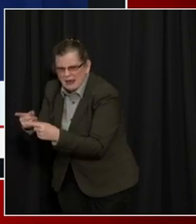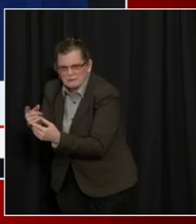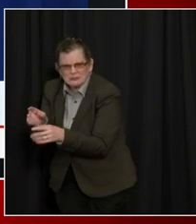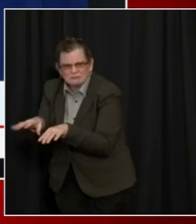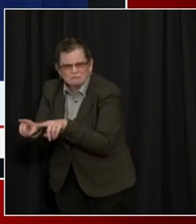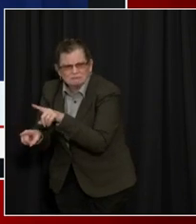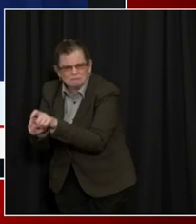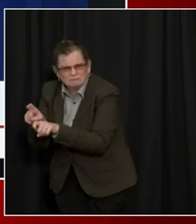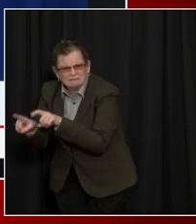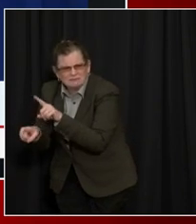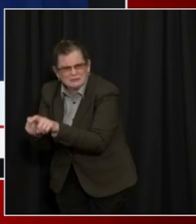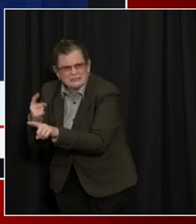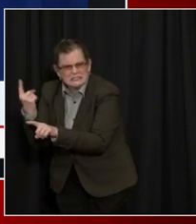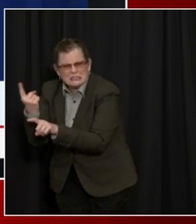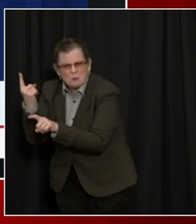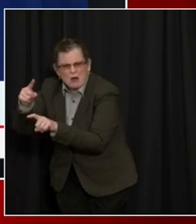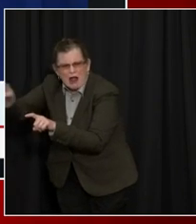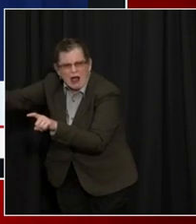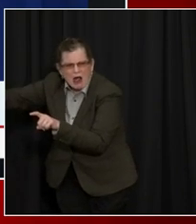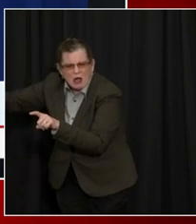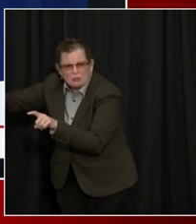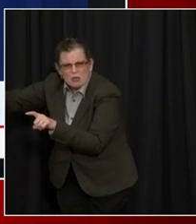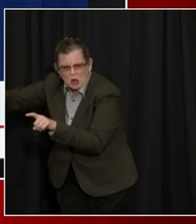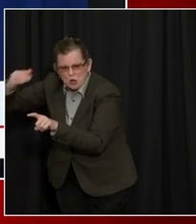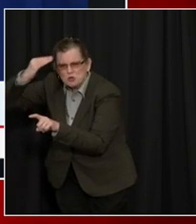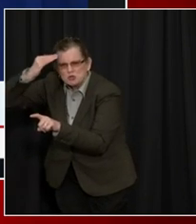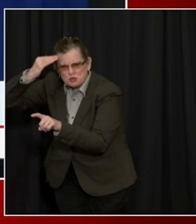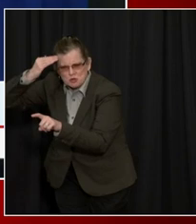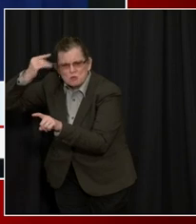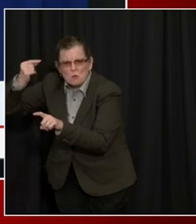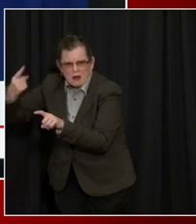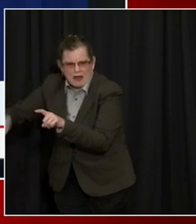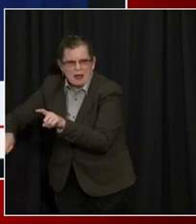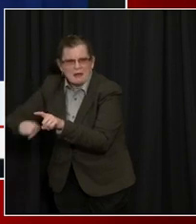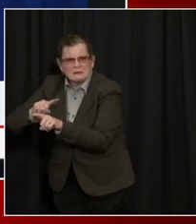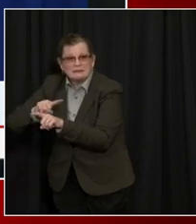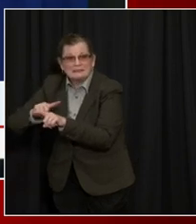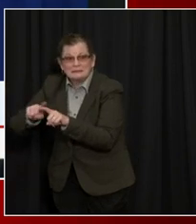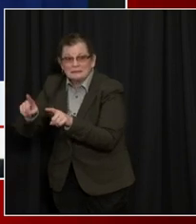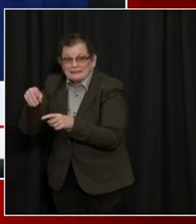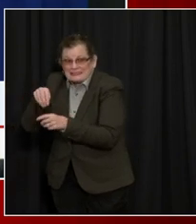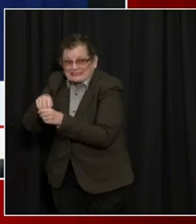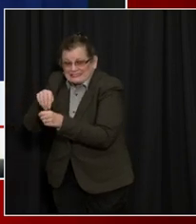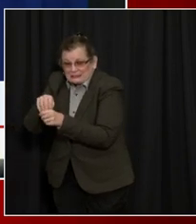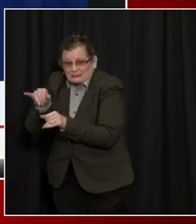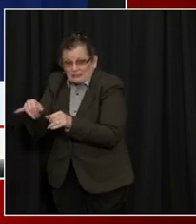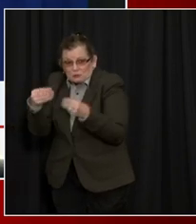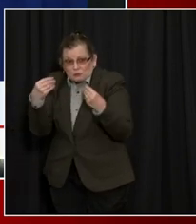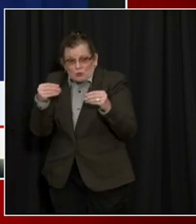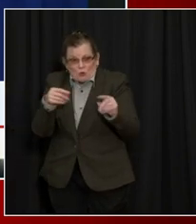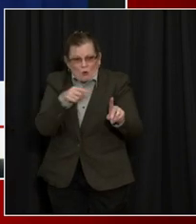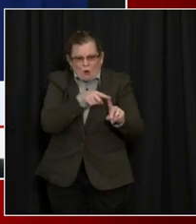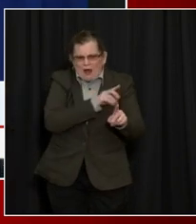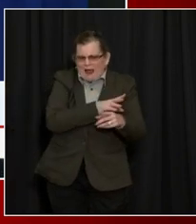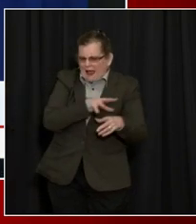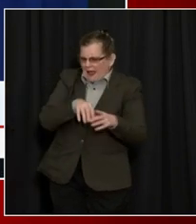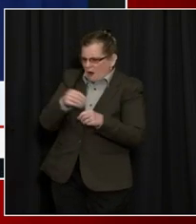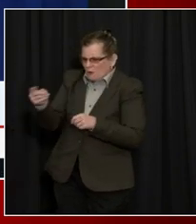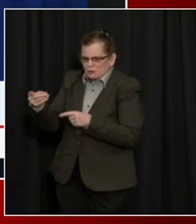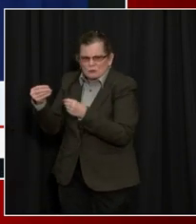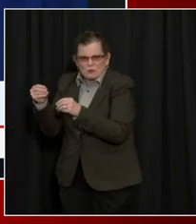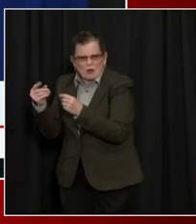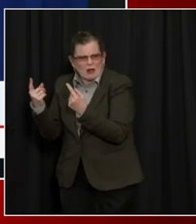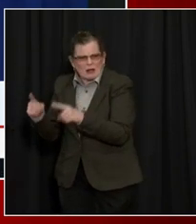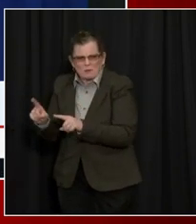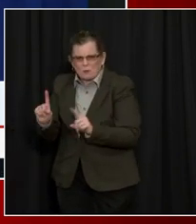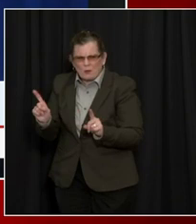information relative to what happened in the Giant and then afterwards. And so we're piecing that together. I'm hopeful that